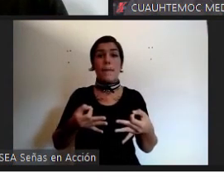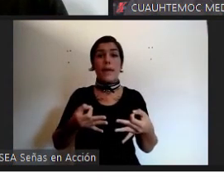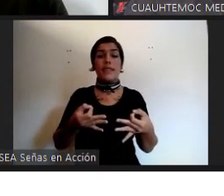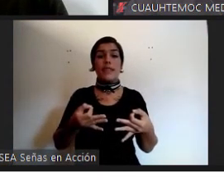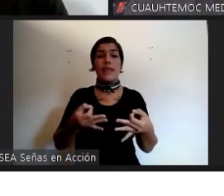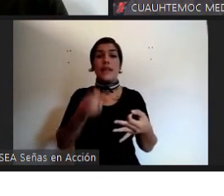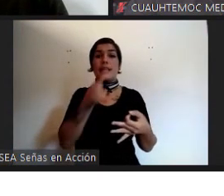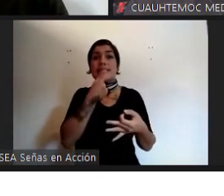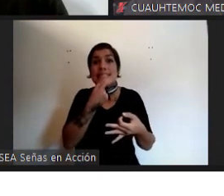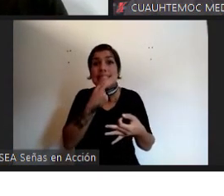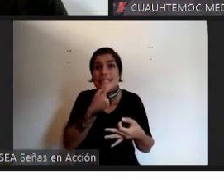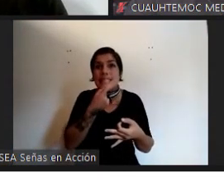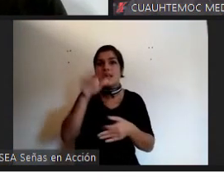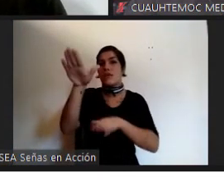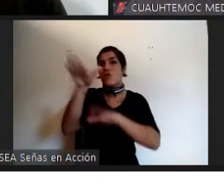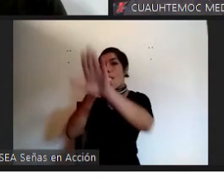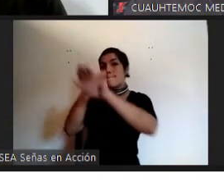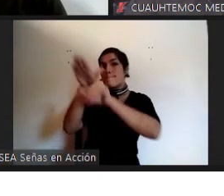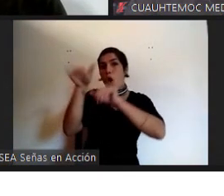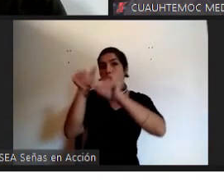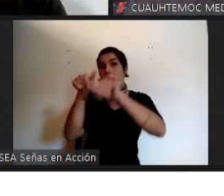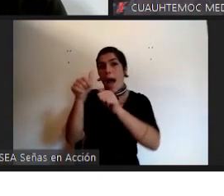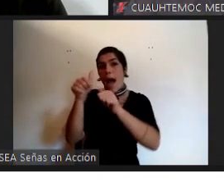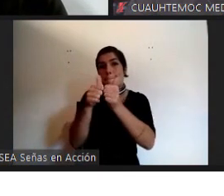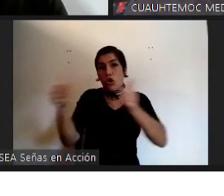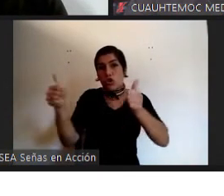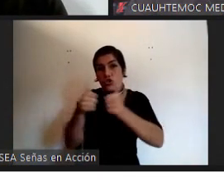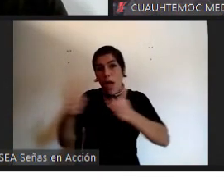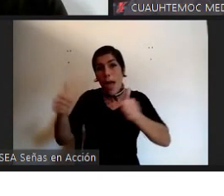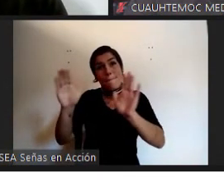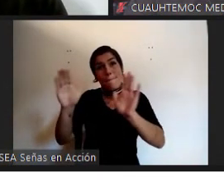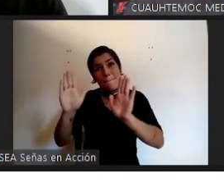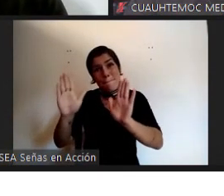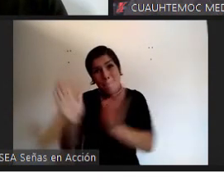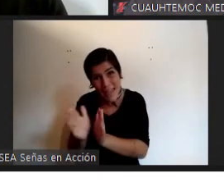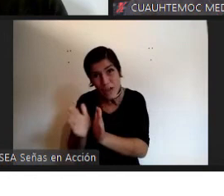invite less experts, and we